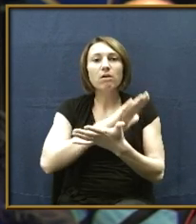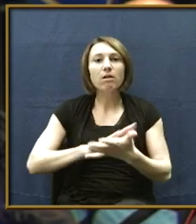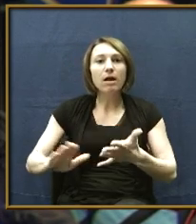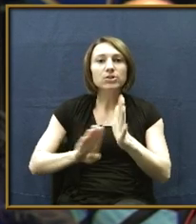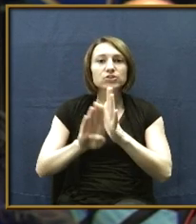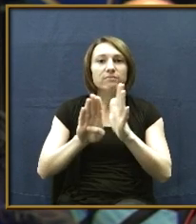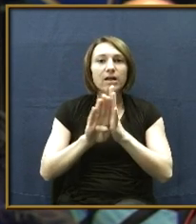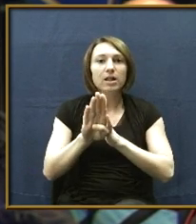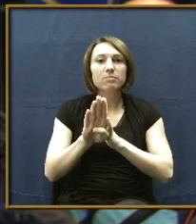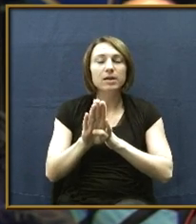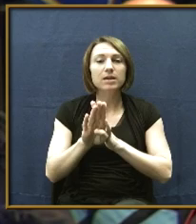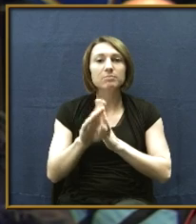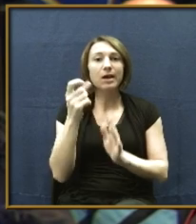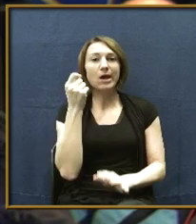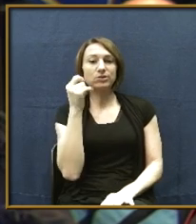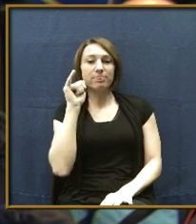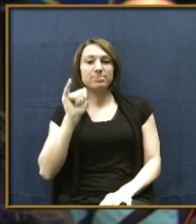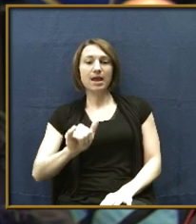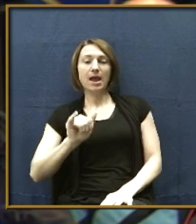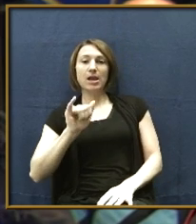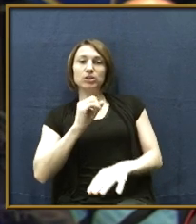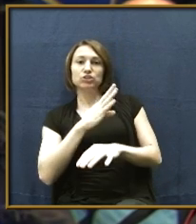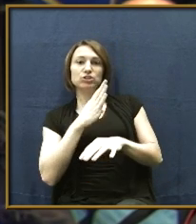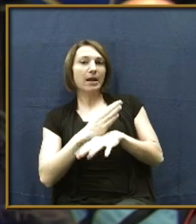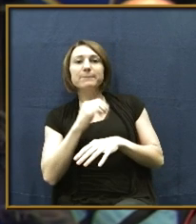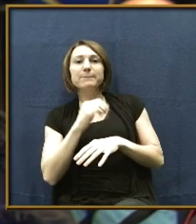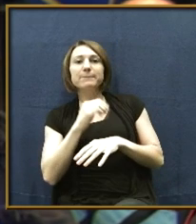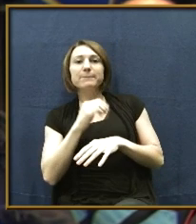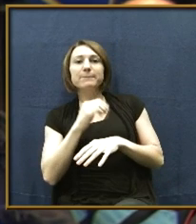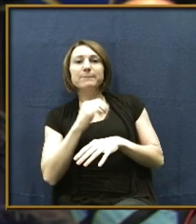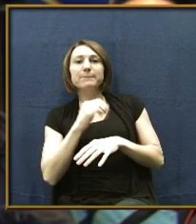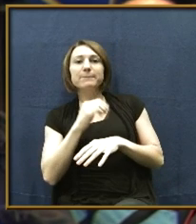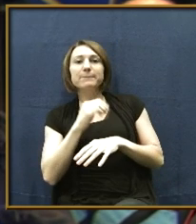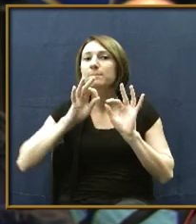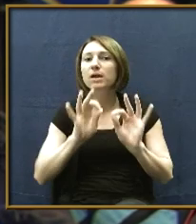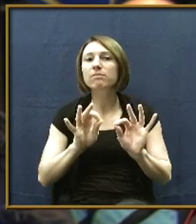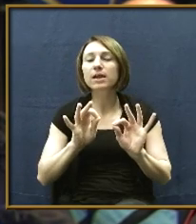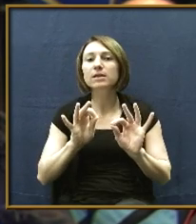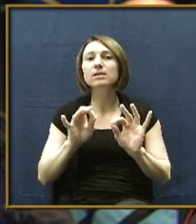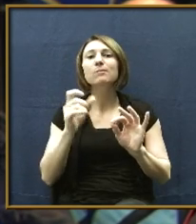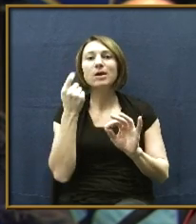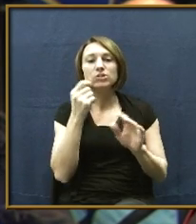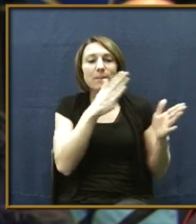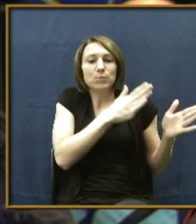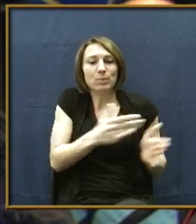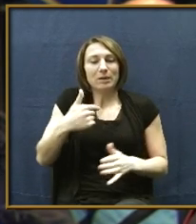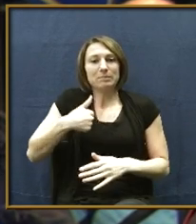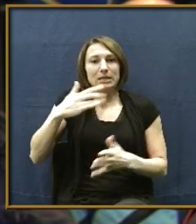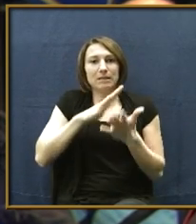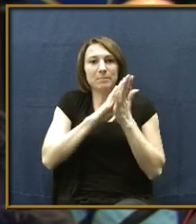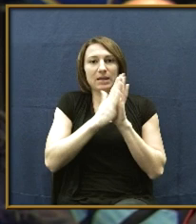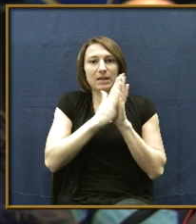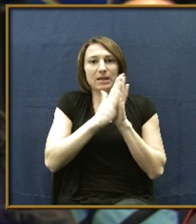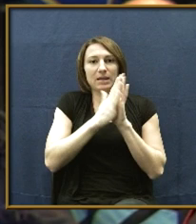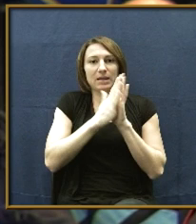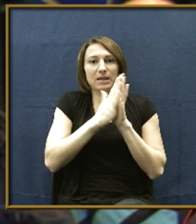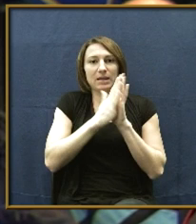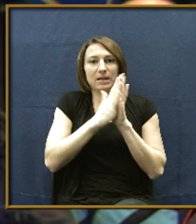This perfect job was preparing me to be the college president. 3 years ago, the board appointed me to be the